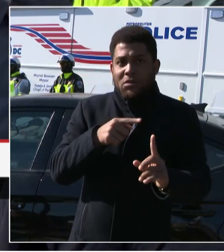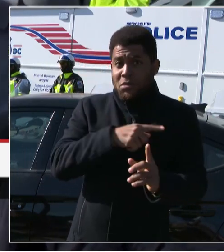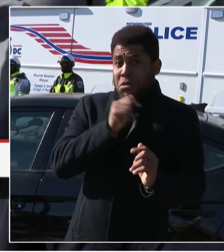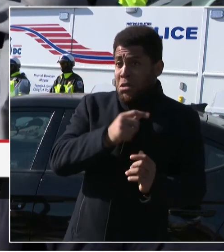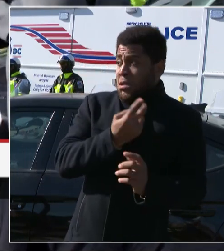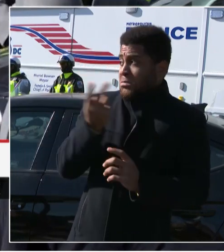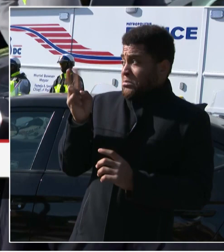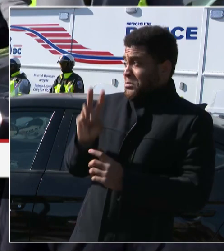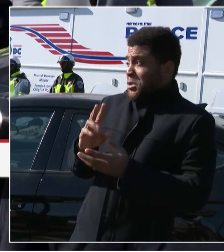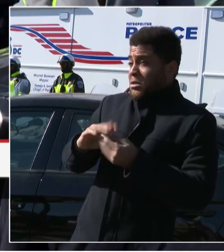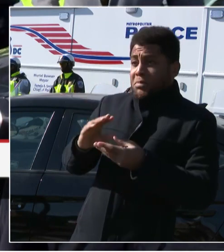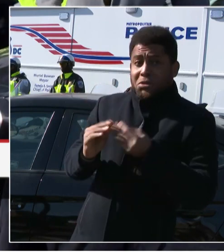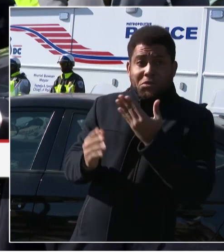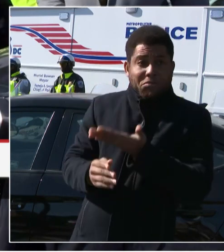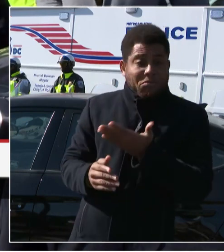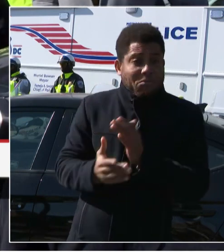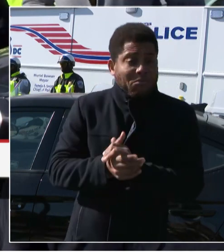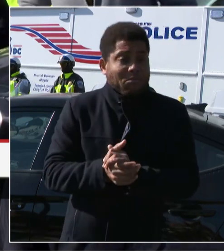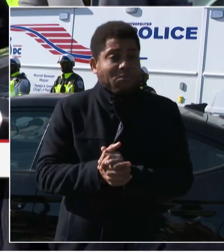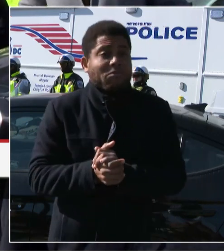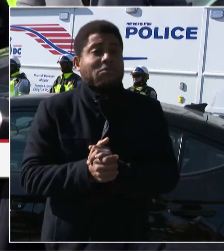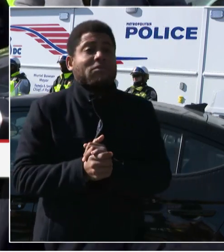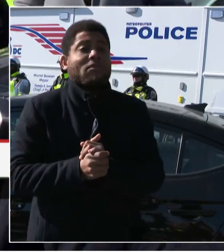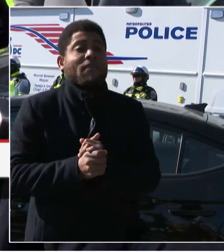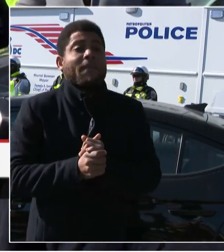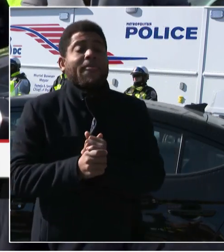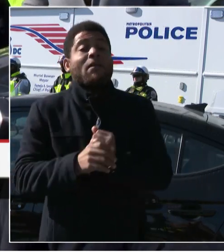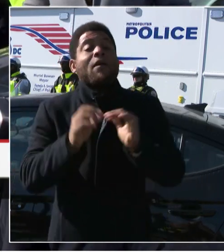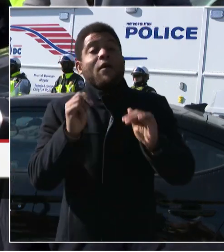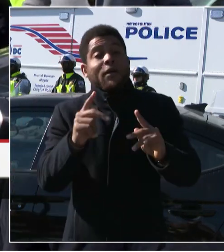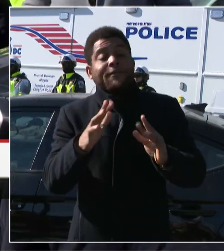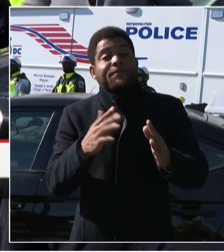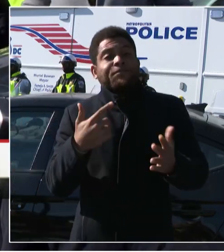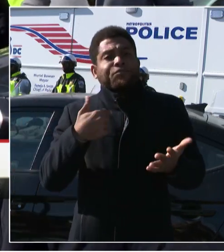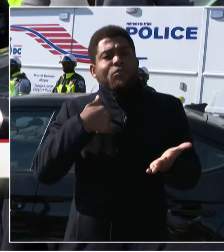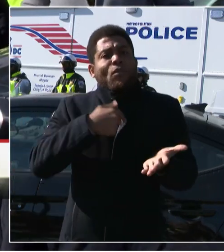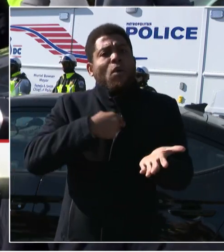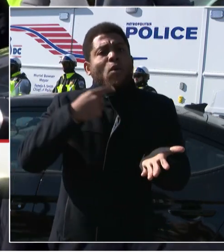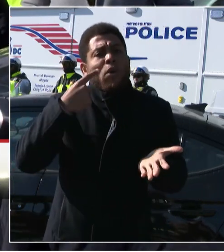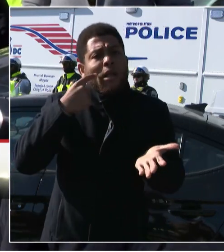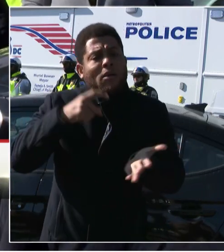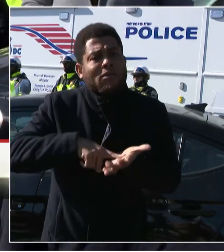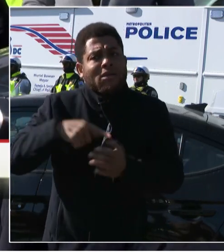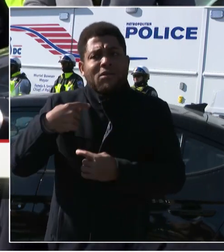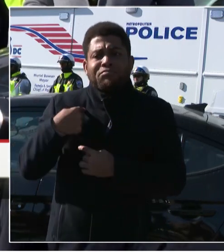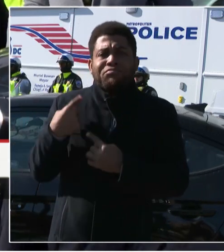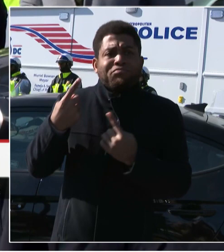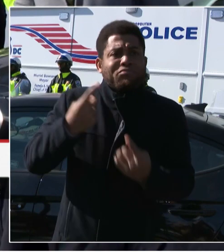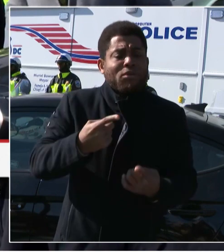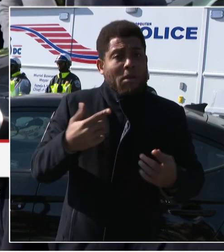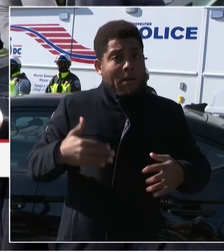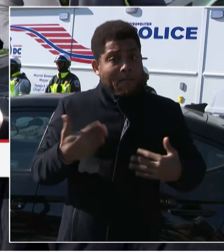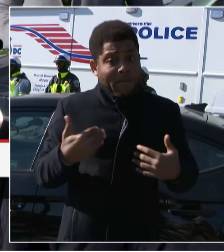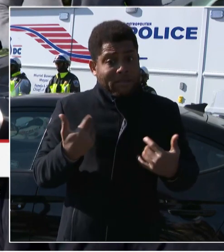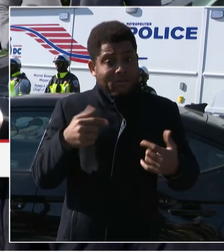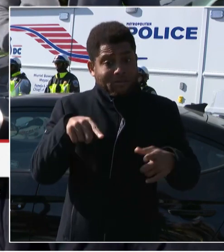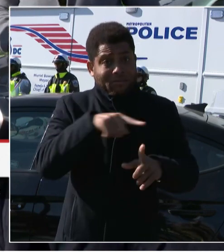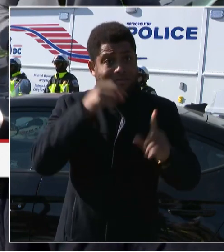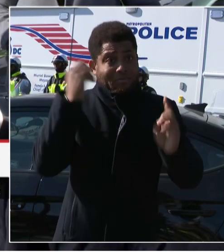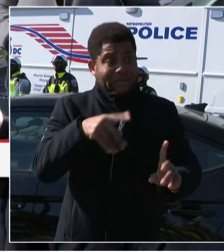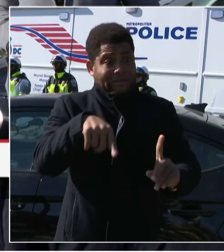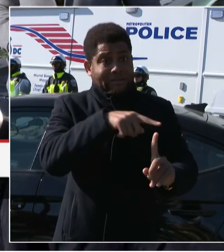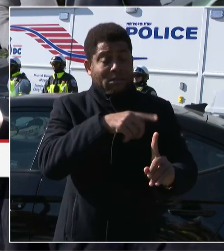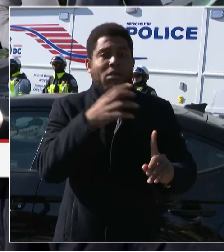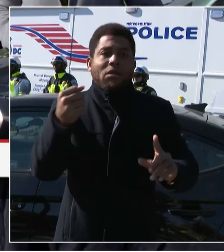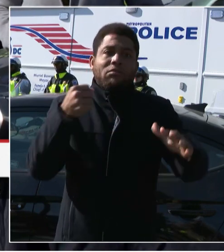So certainly one of the things that we've seen over time is a reduce in the number of committed youth. So when people ask about DRS's budget,